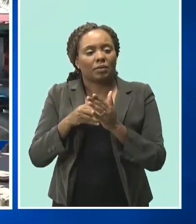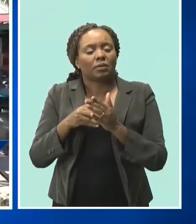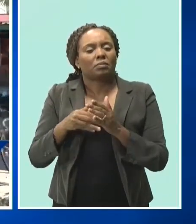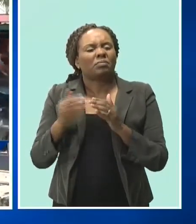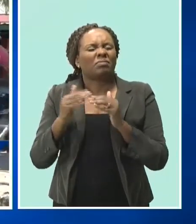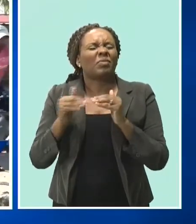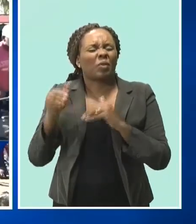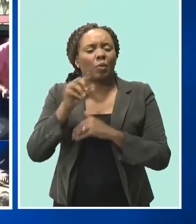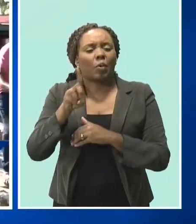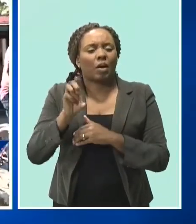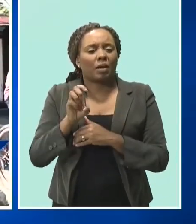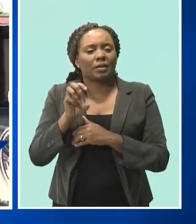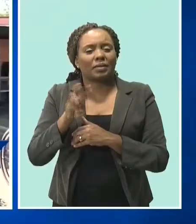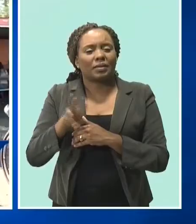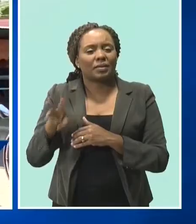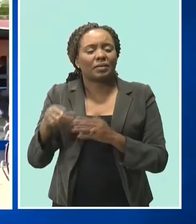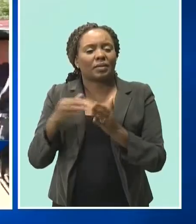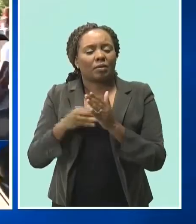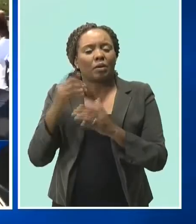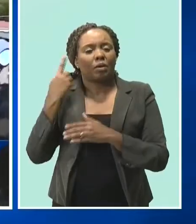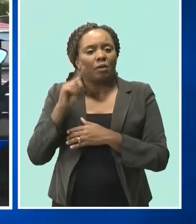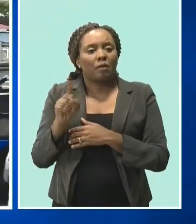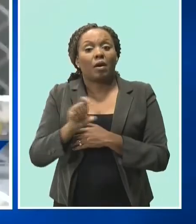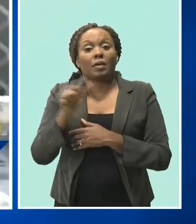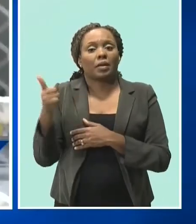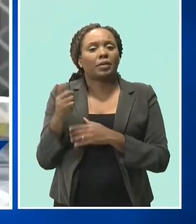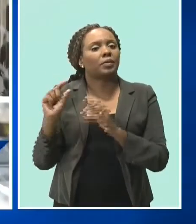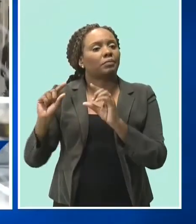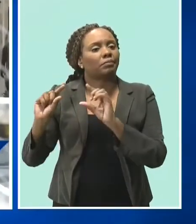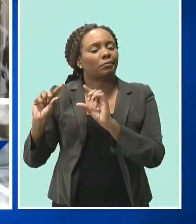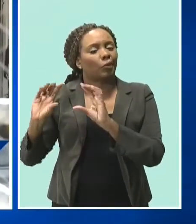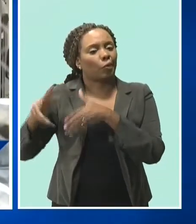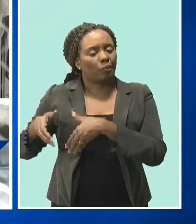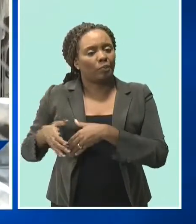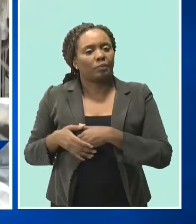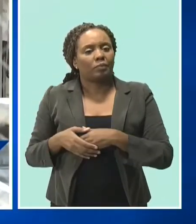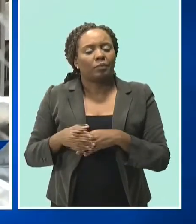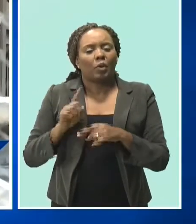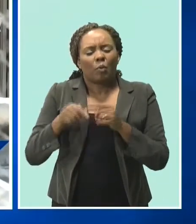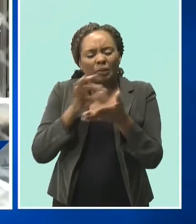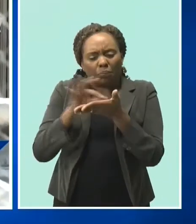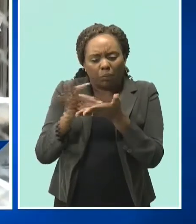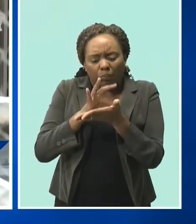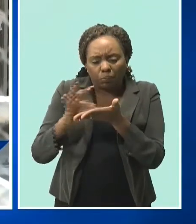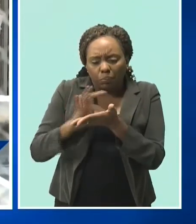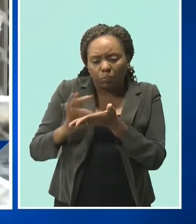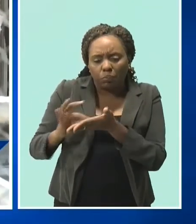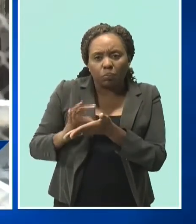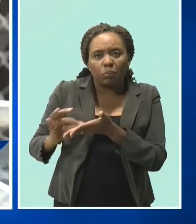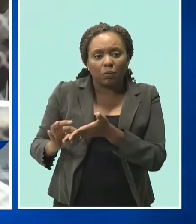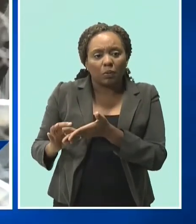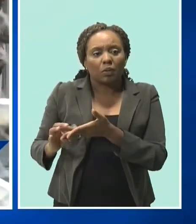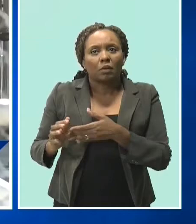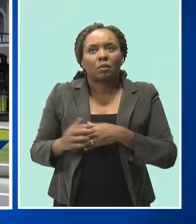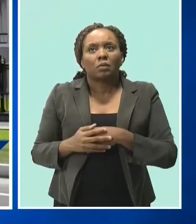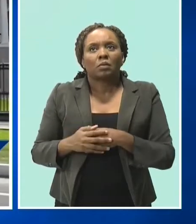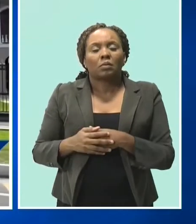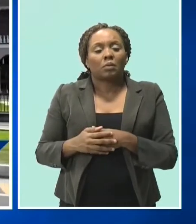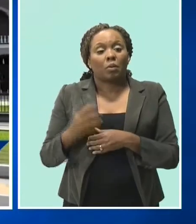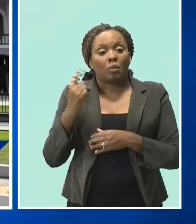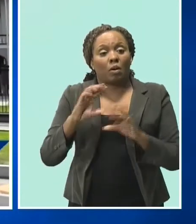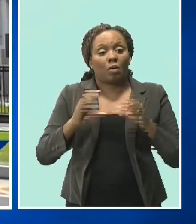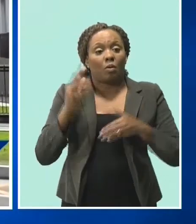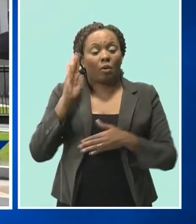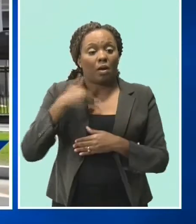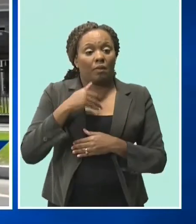166,343 valid votes were cast for the People's Progressive Party. Based on his calculation, the APNU-AFC will have 33 seats in the